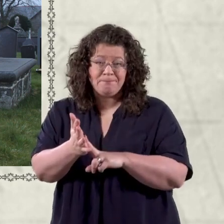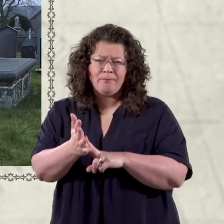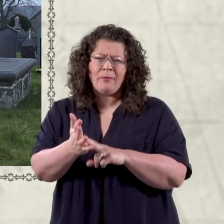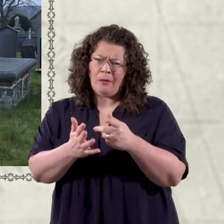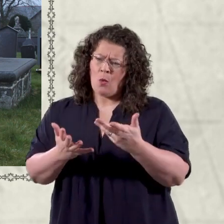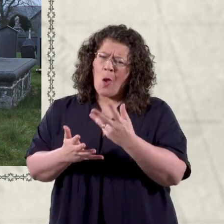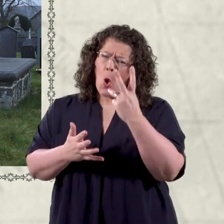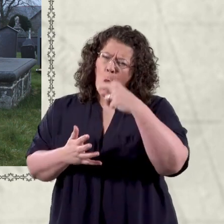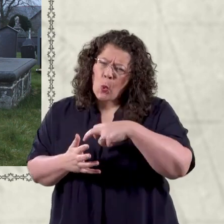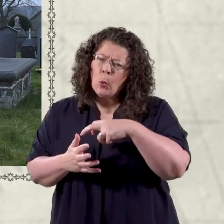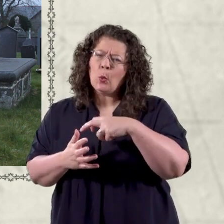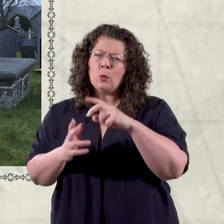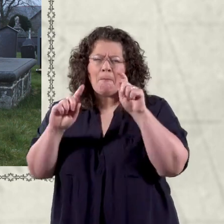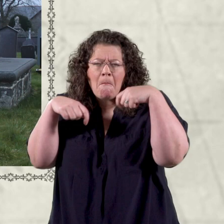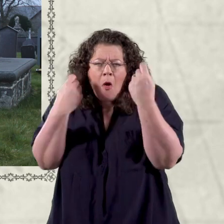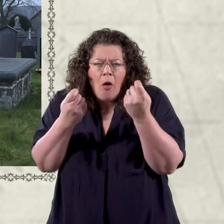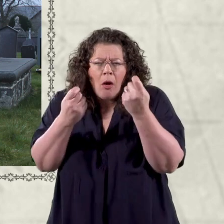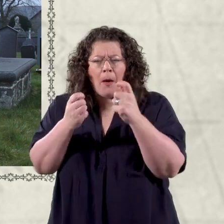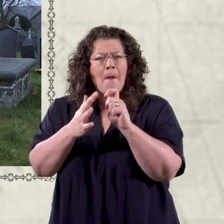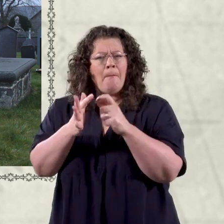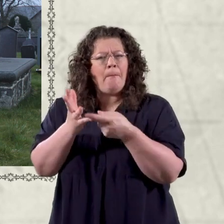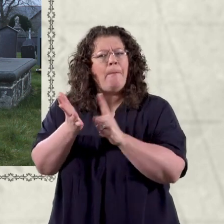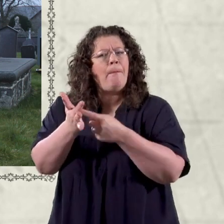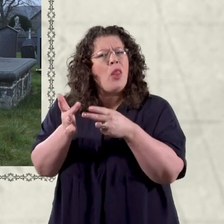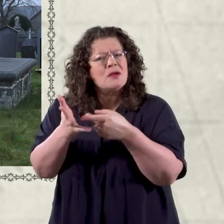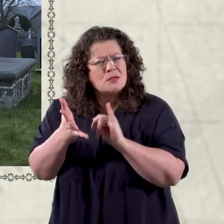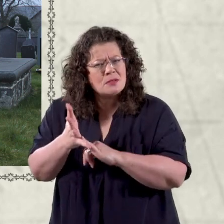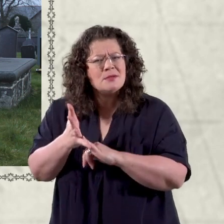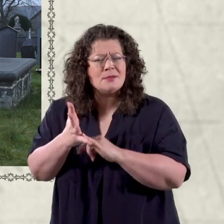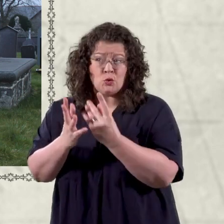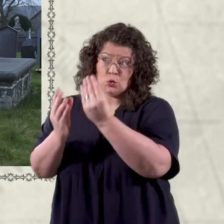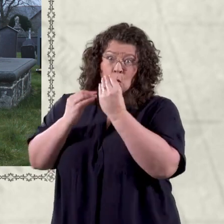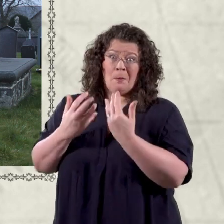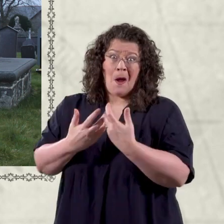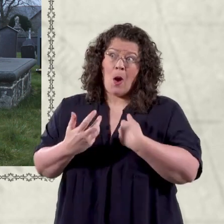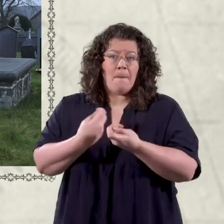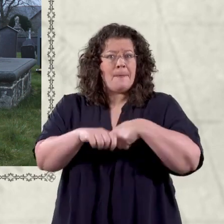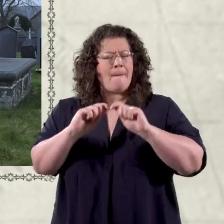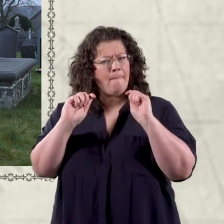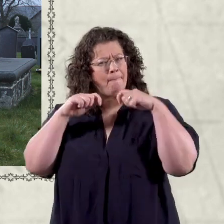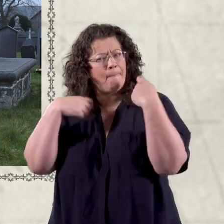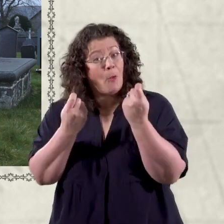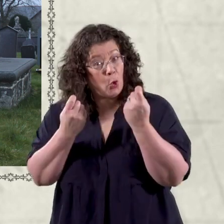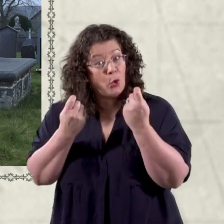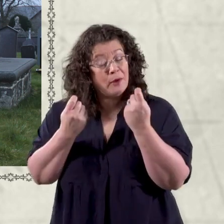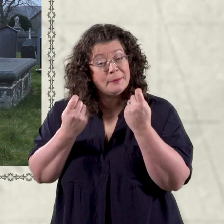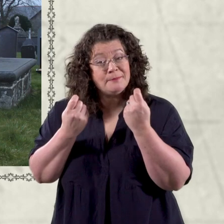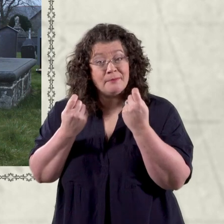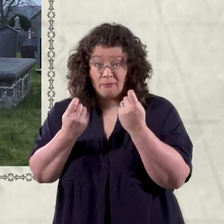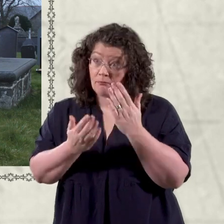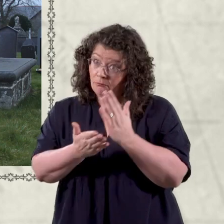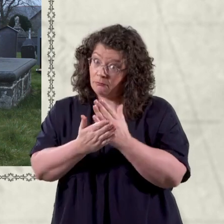then, this is where the old monk Paulinus taught me how to become a monk, you see.